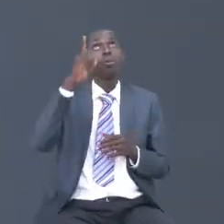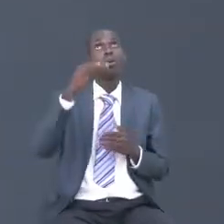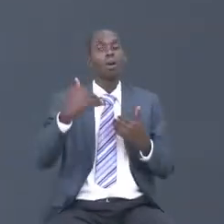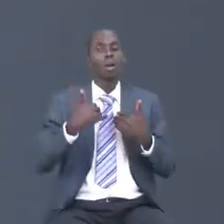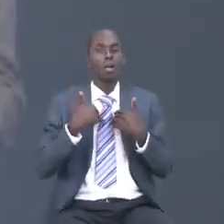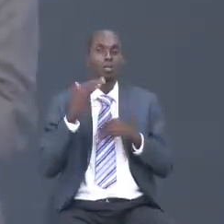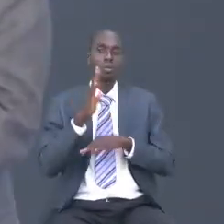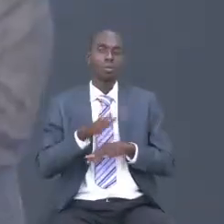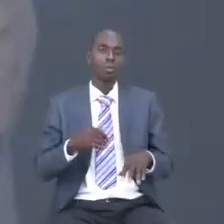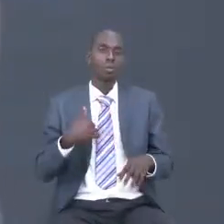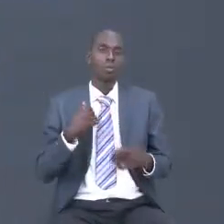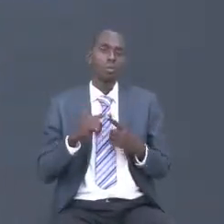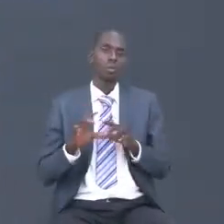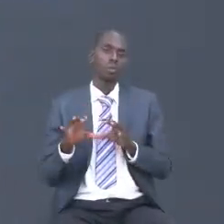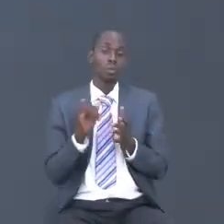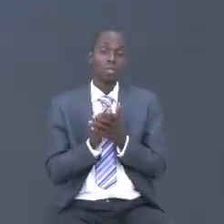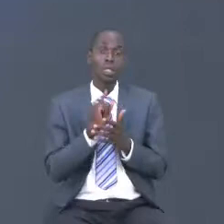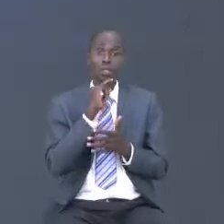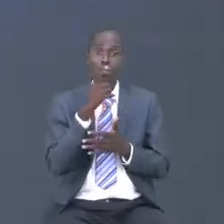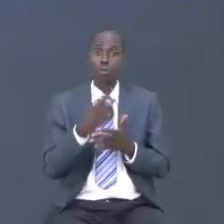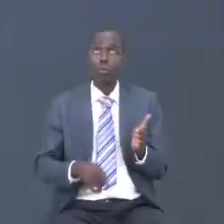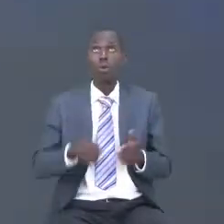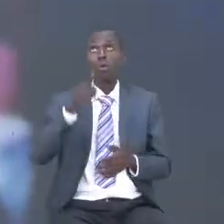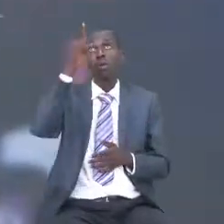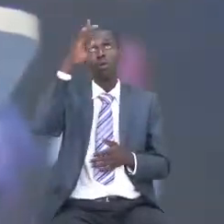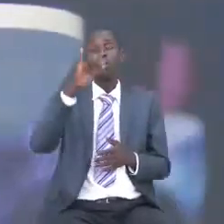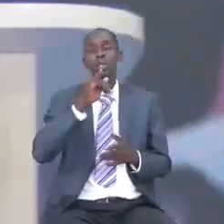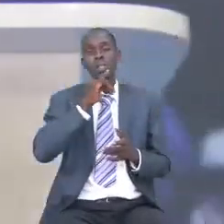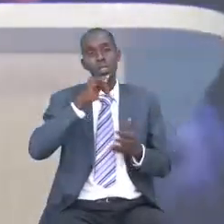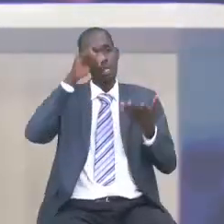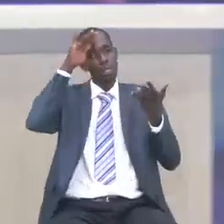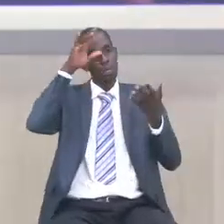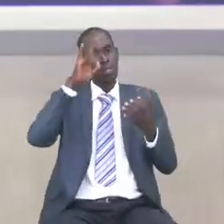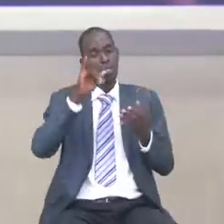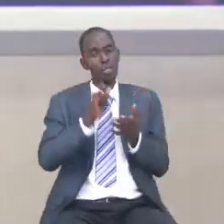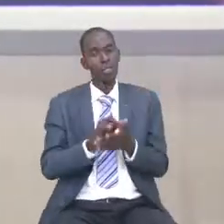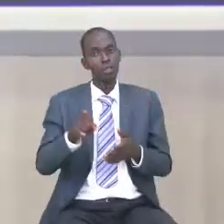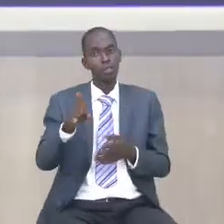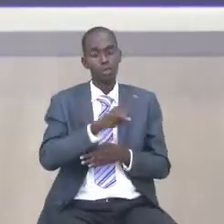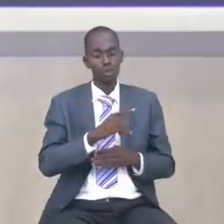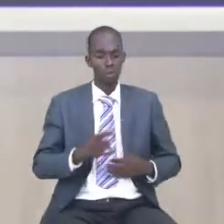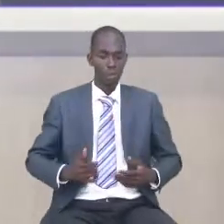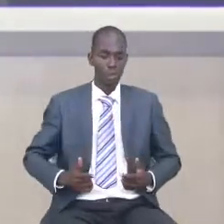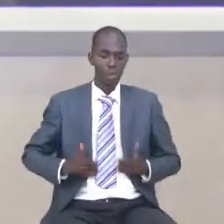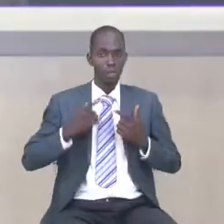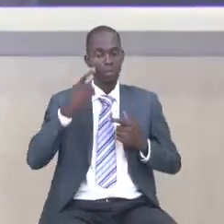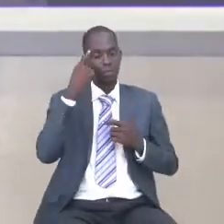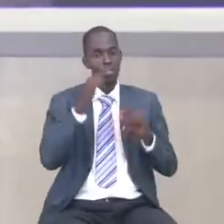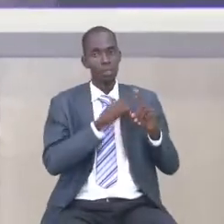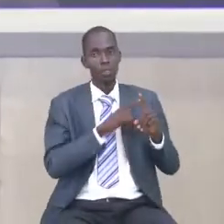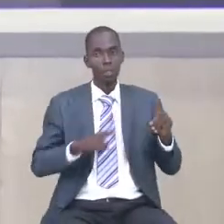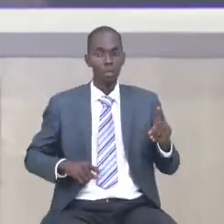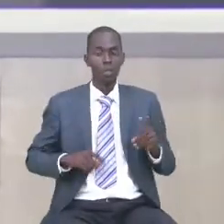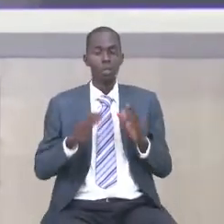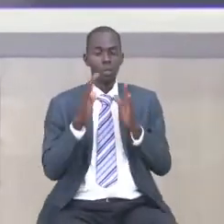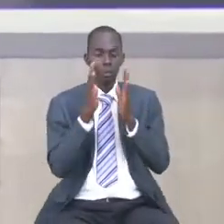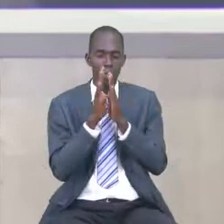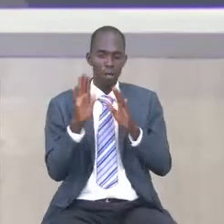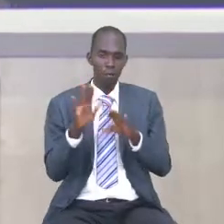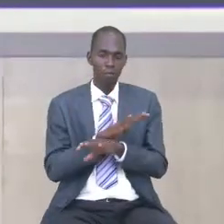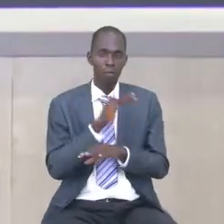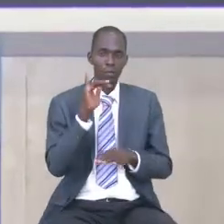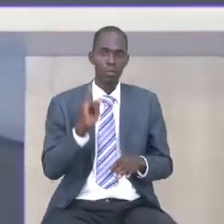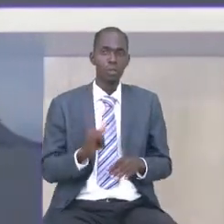That's what God is looking at, that you live for the Lord prayerfully, purposefully, and